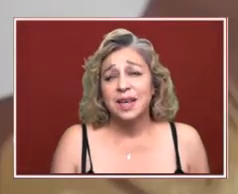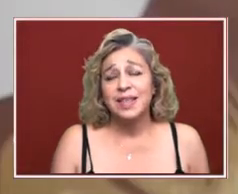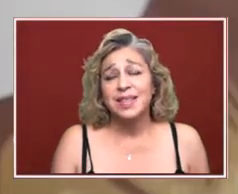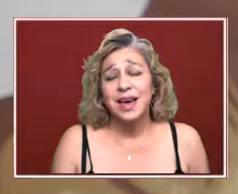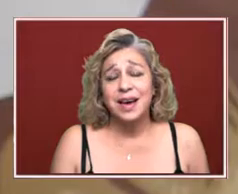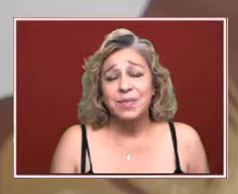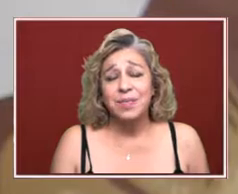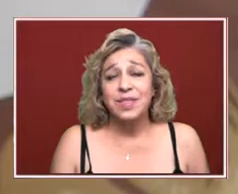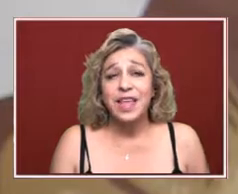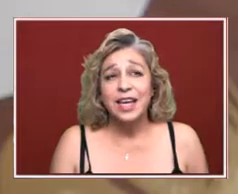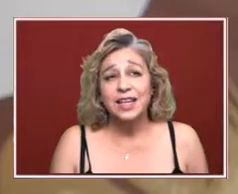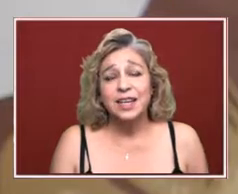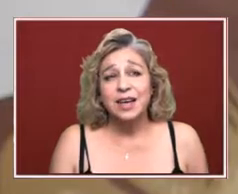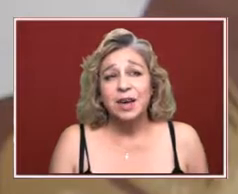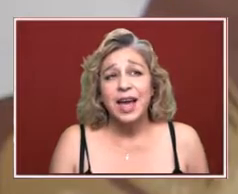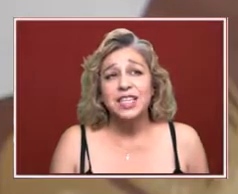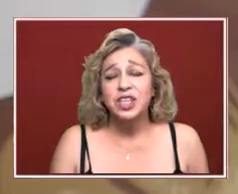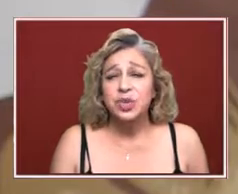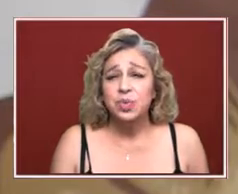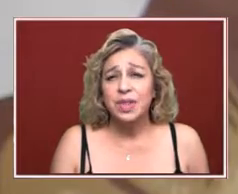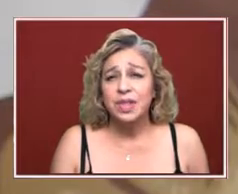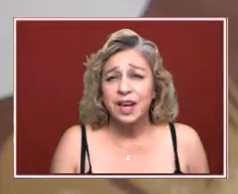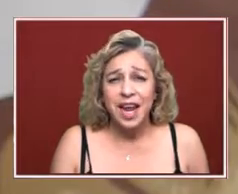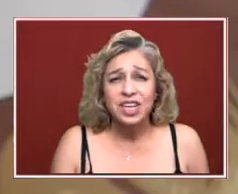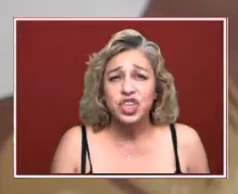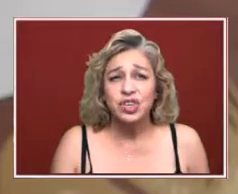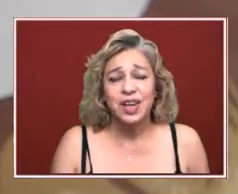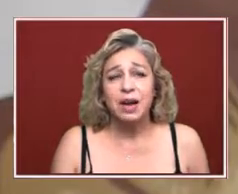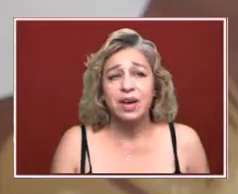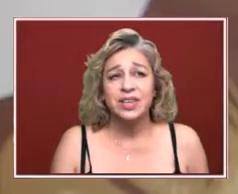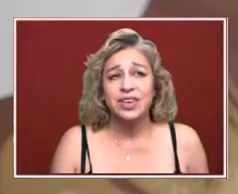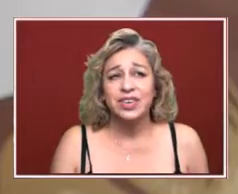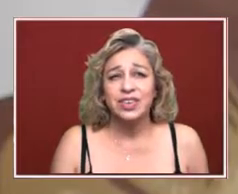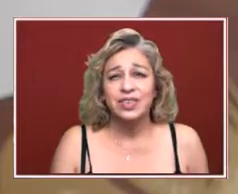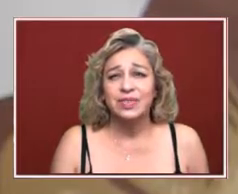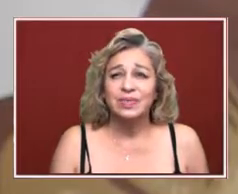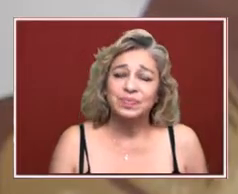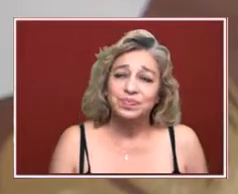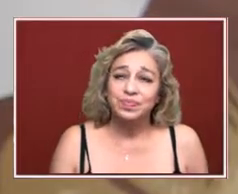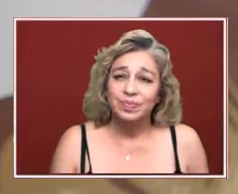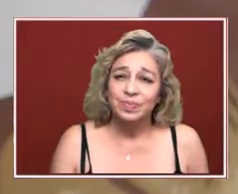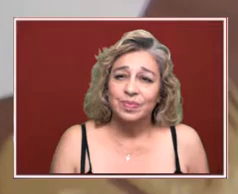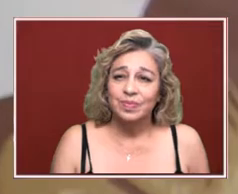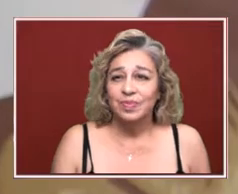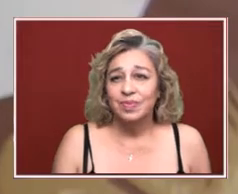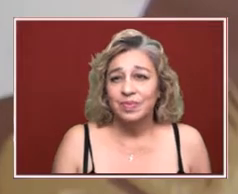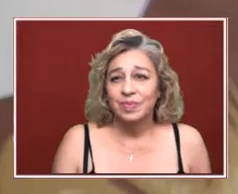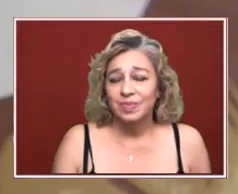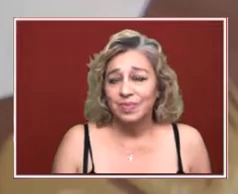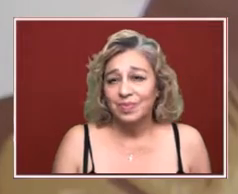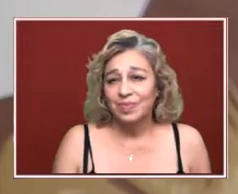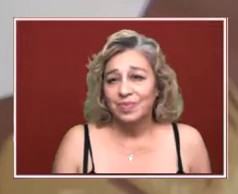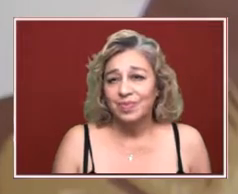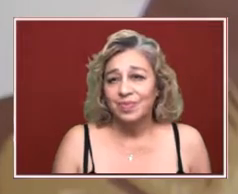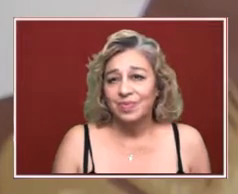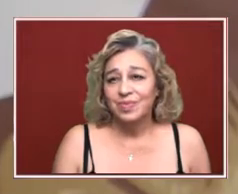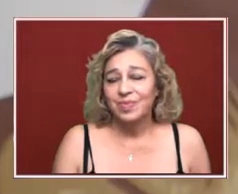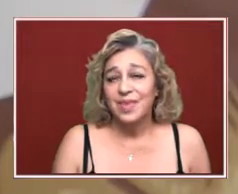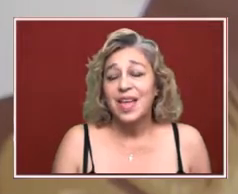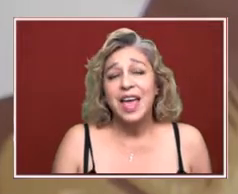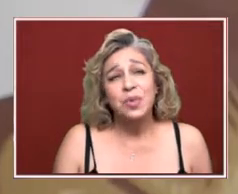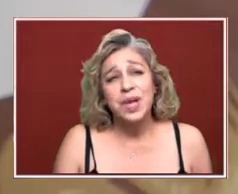risks that had to do with the national character. Tenemos ejemplos de que hay